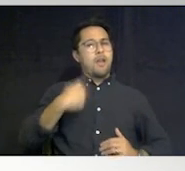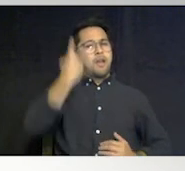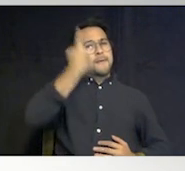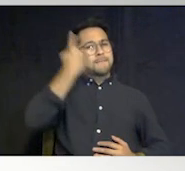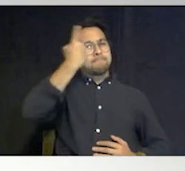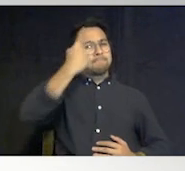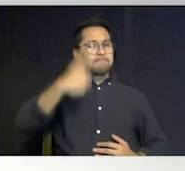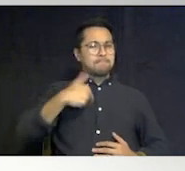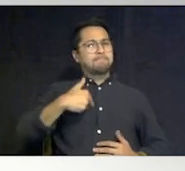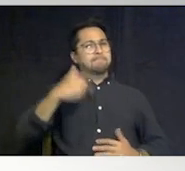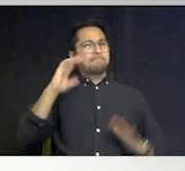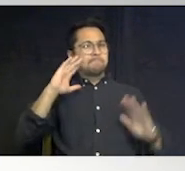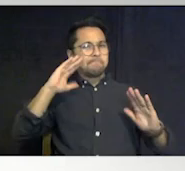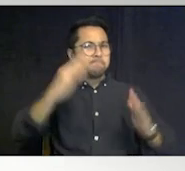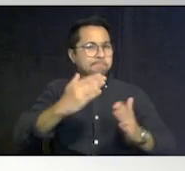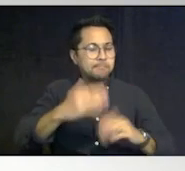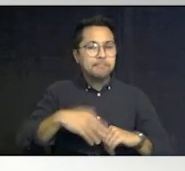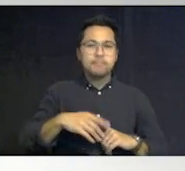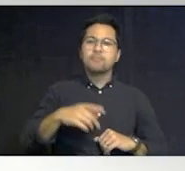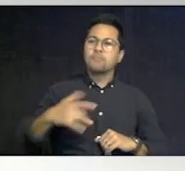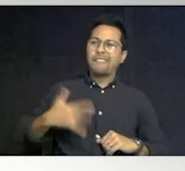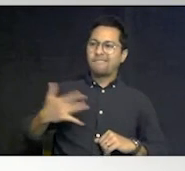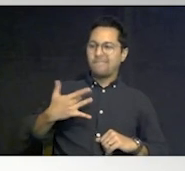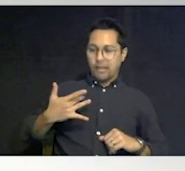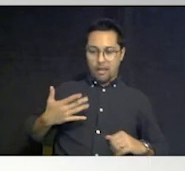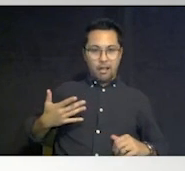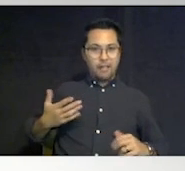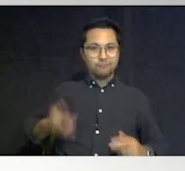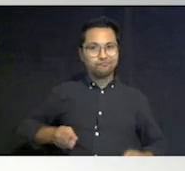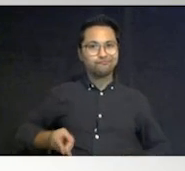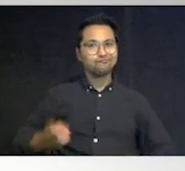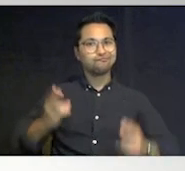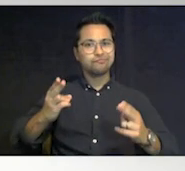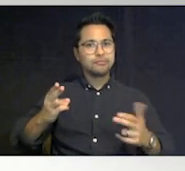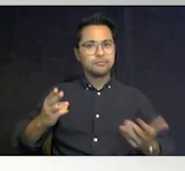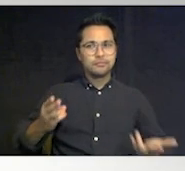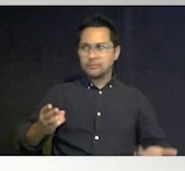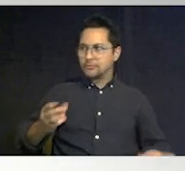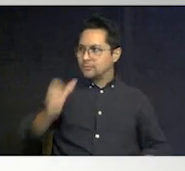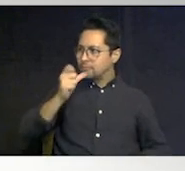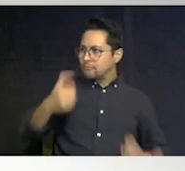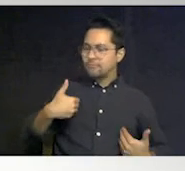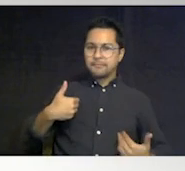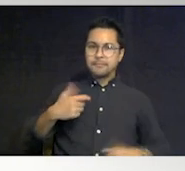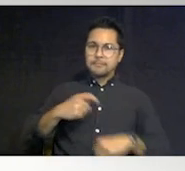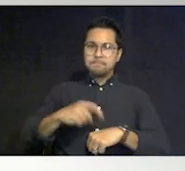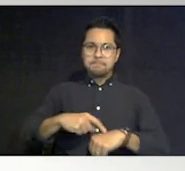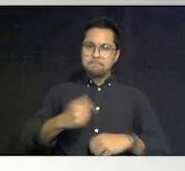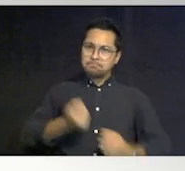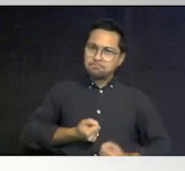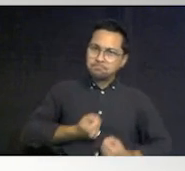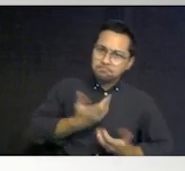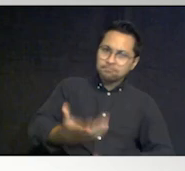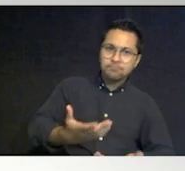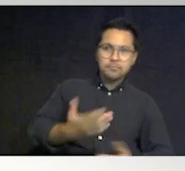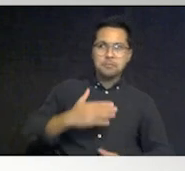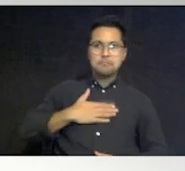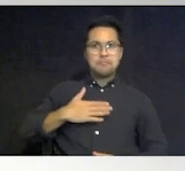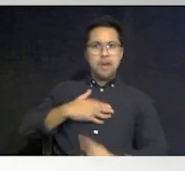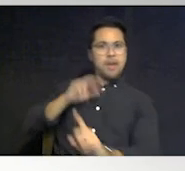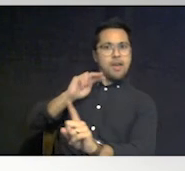and focusing on this one, you're feeling rushed. You're feeling as if you haven't had the opportunity to really express what you want to talk